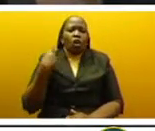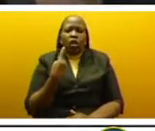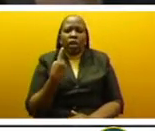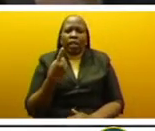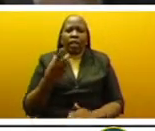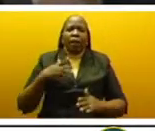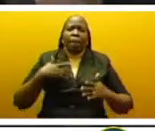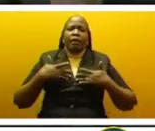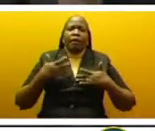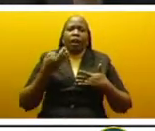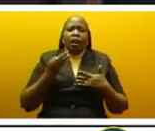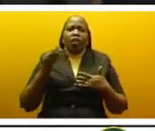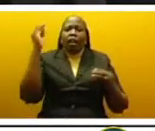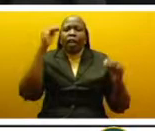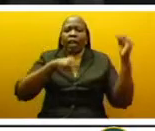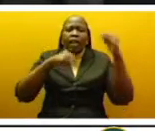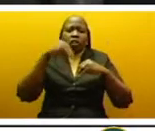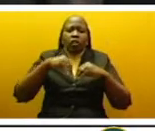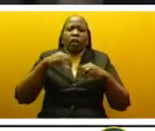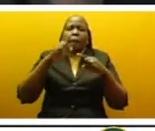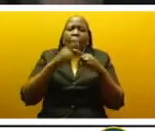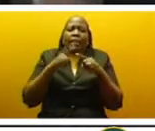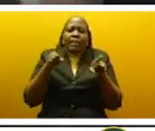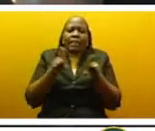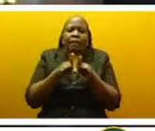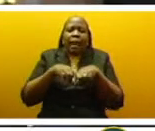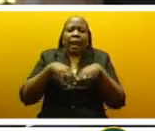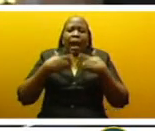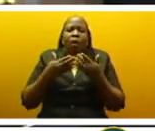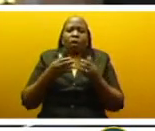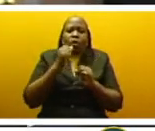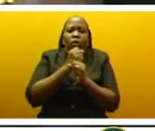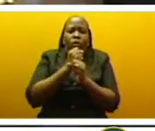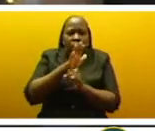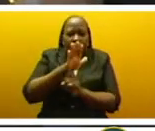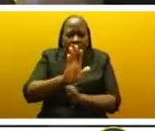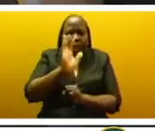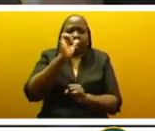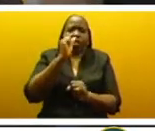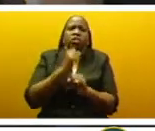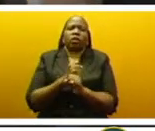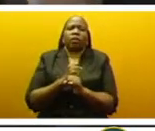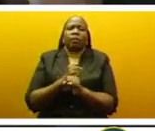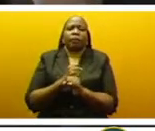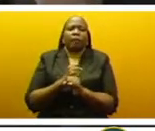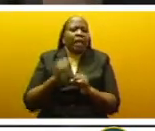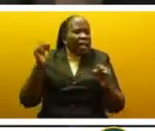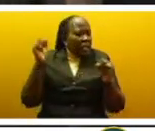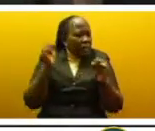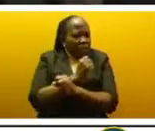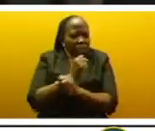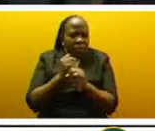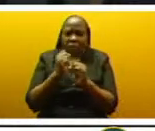elections, but even the way it runs its affairs. They cannot pretend